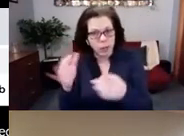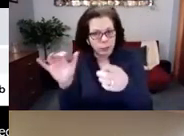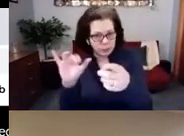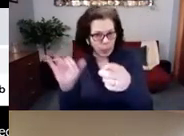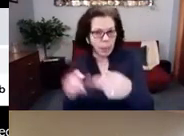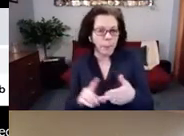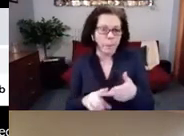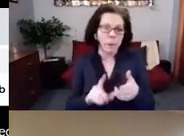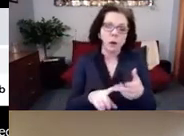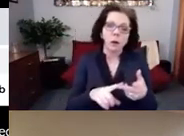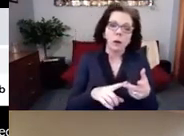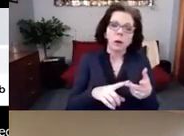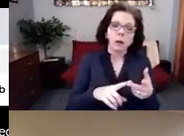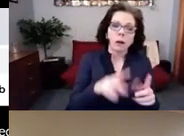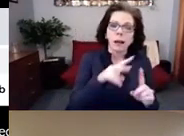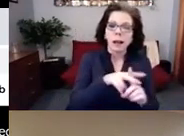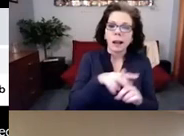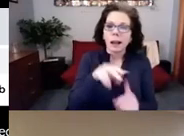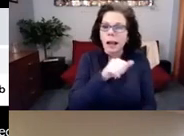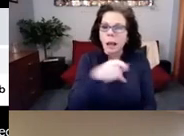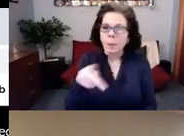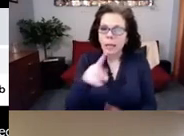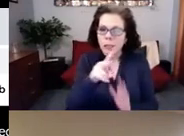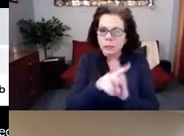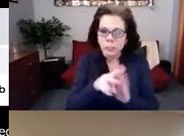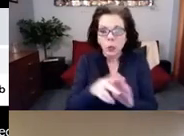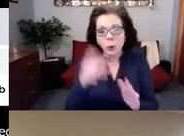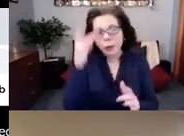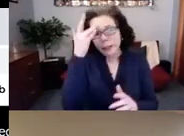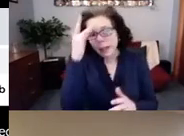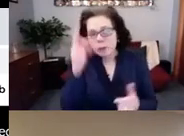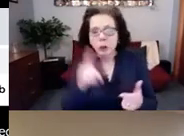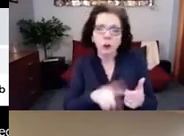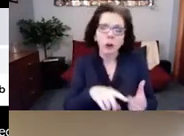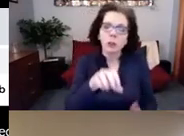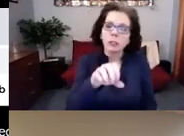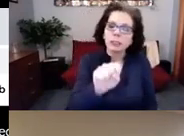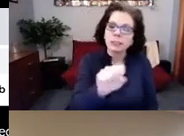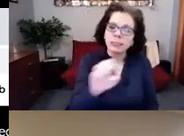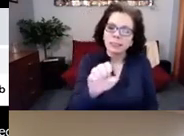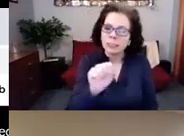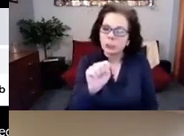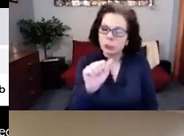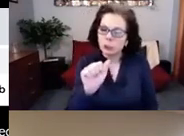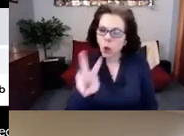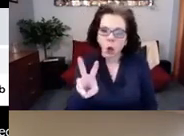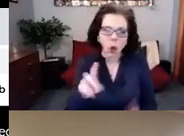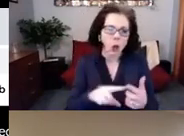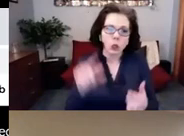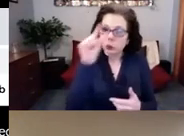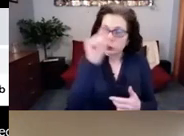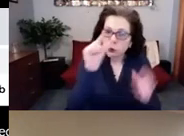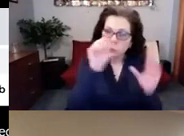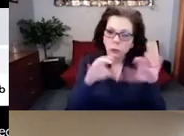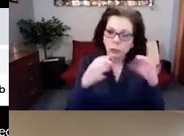to navigate Clever, how to utilize Seesaw and Google Classroom. So this is a great resource if